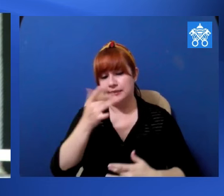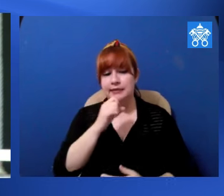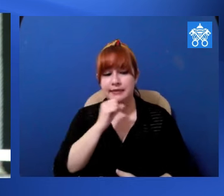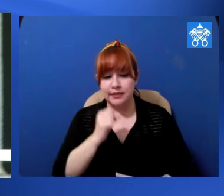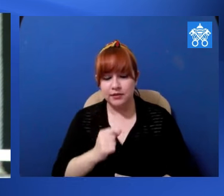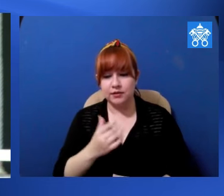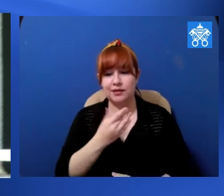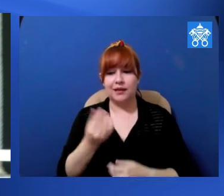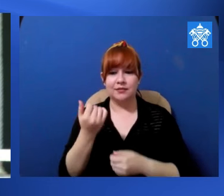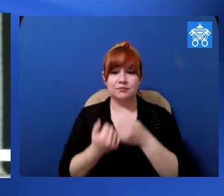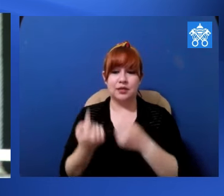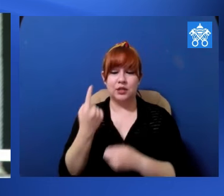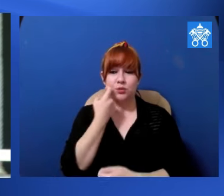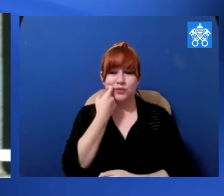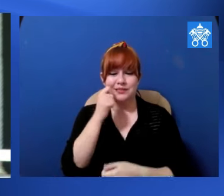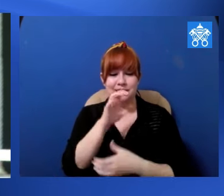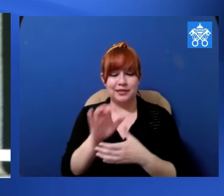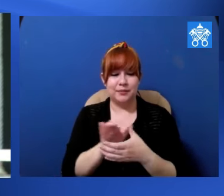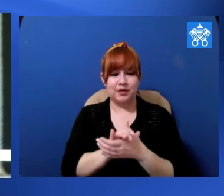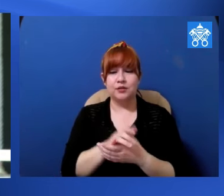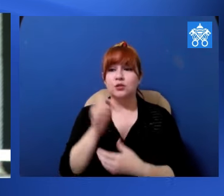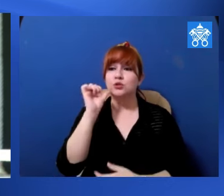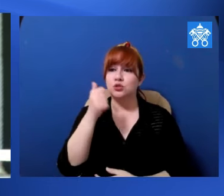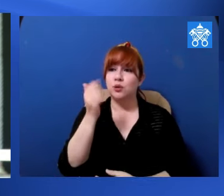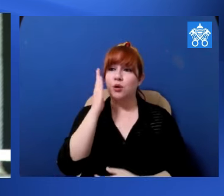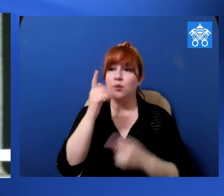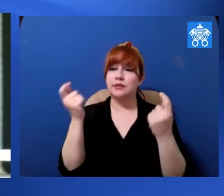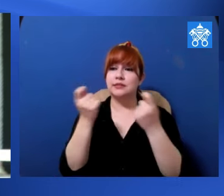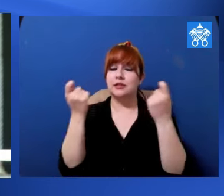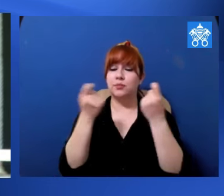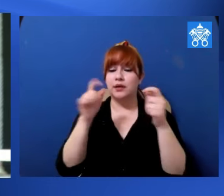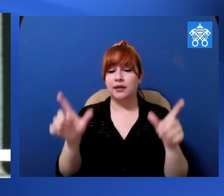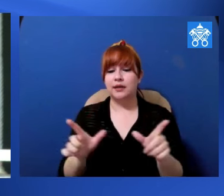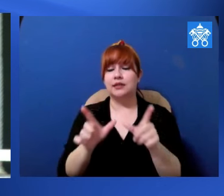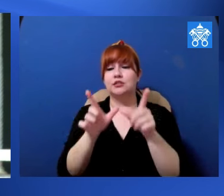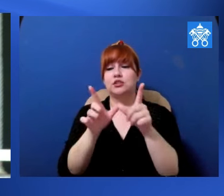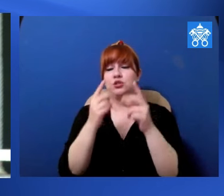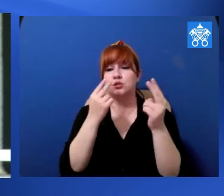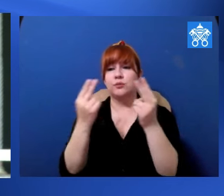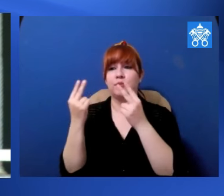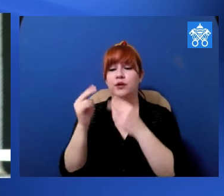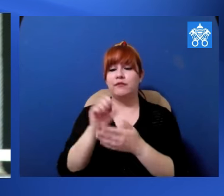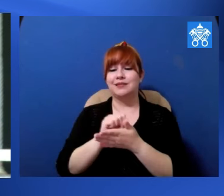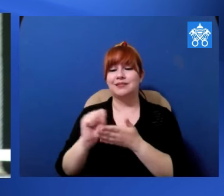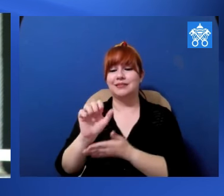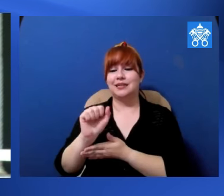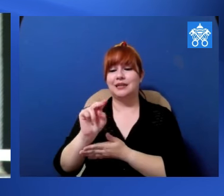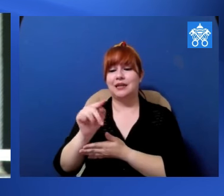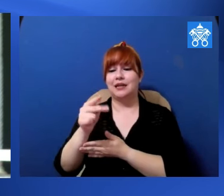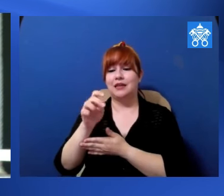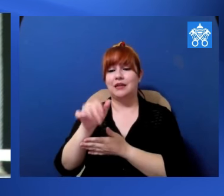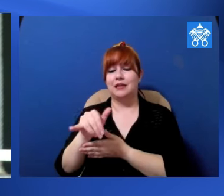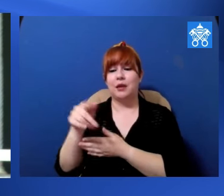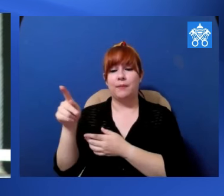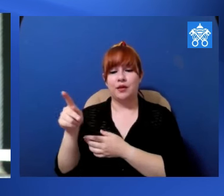the young, the sick, the elderly, and to newlyweds. Tomorrow we will celebrate the liturgical memory of St. Anthony of